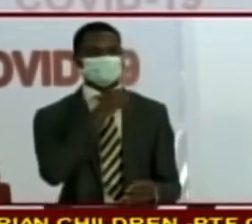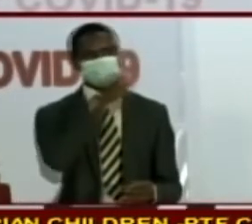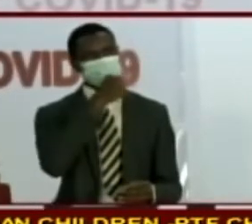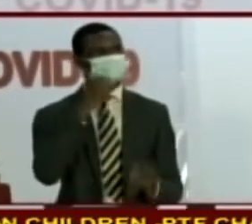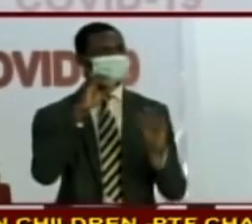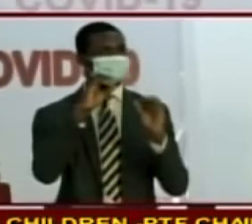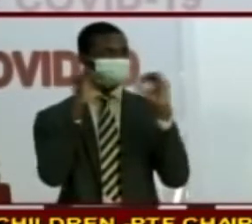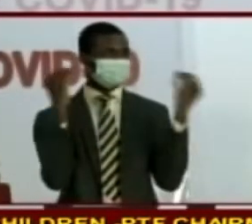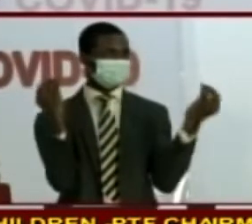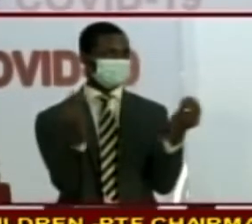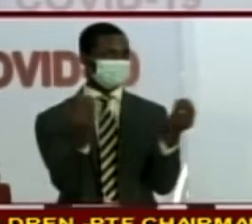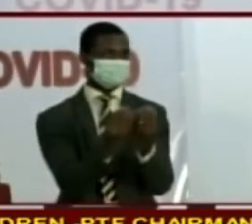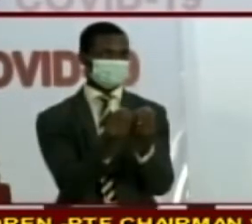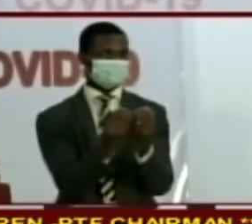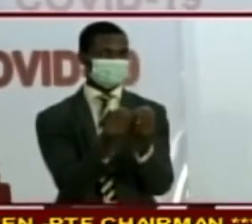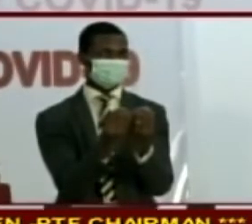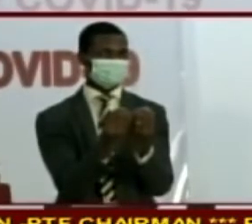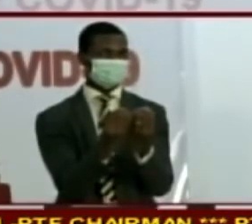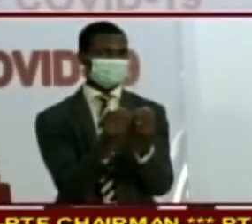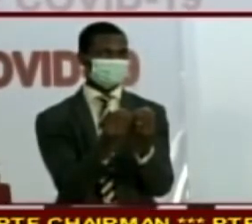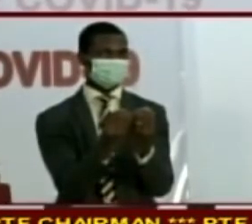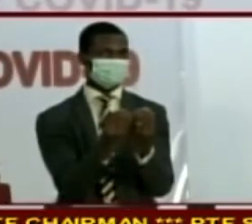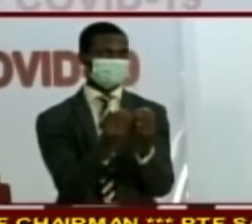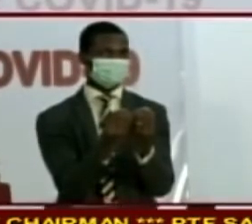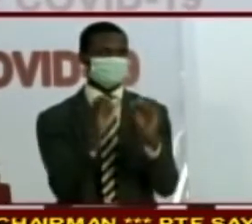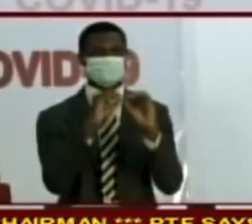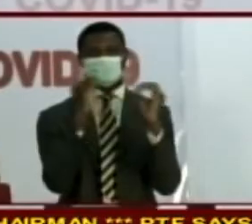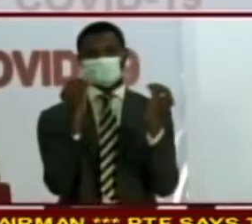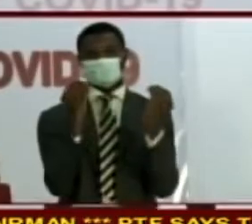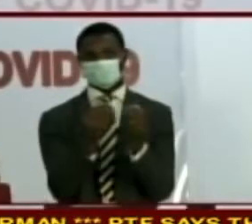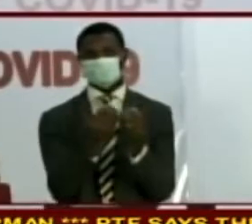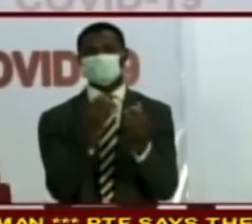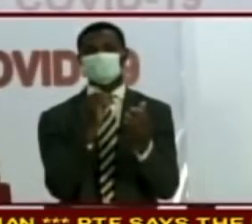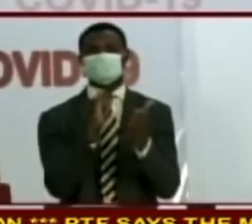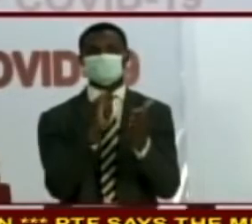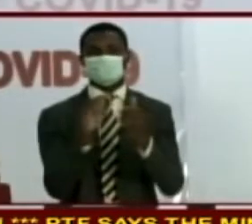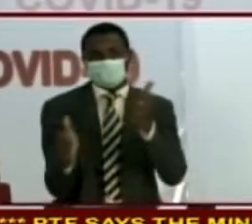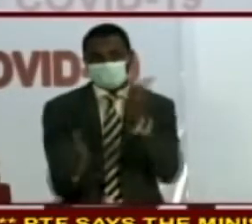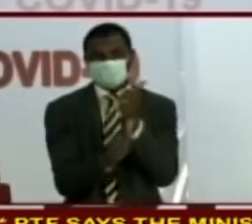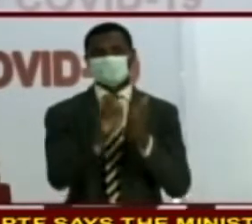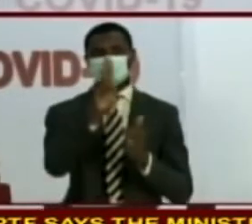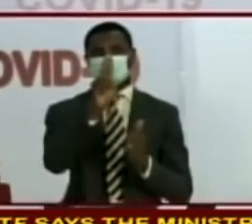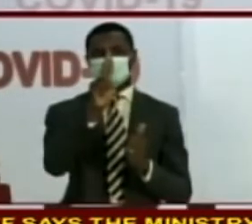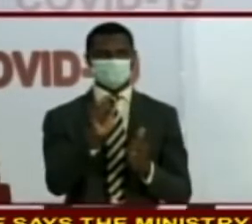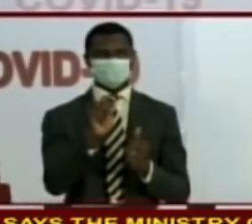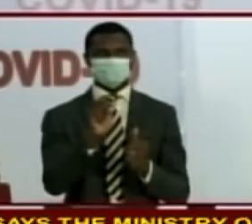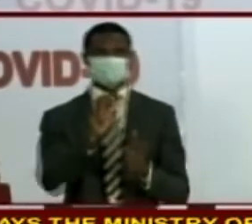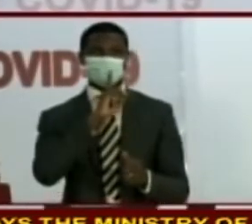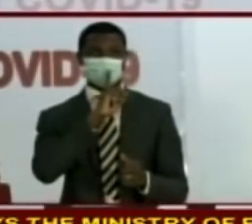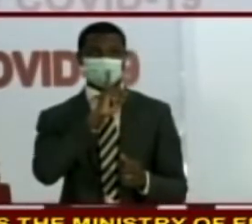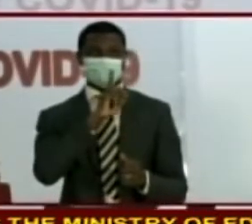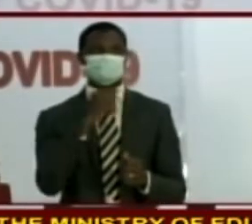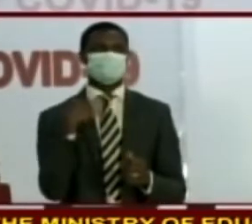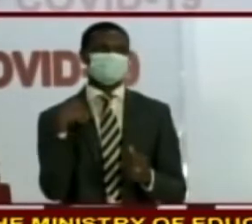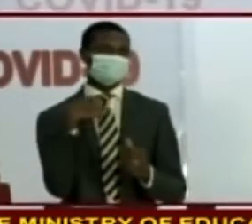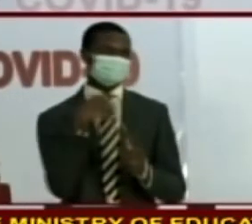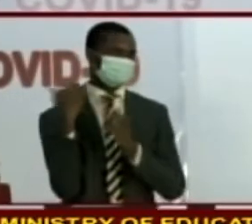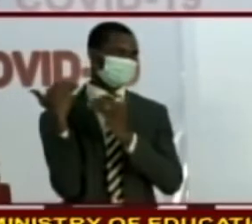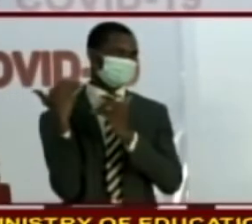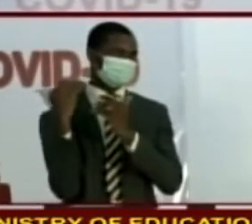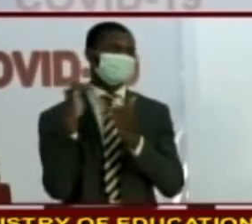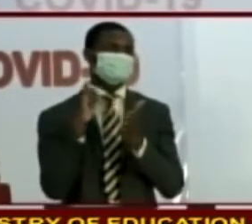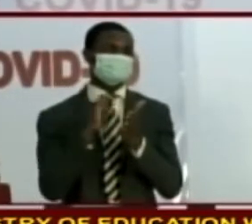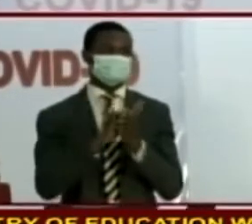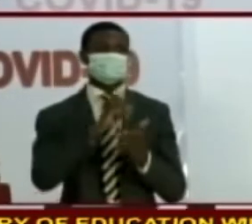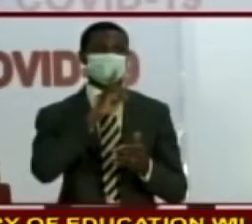is an organization under the United Nations. It's very, very true. We're expecting an invasion